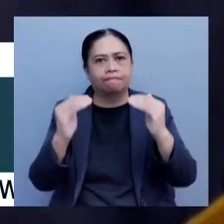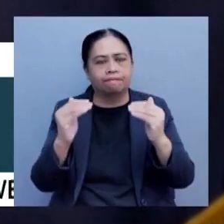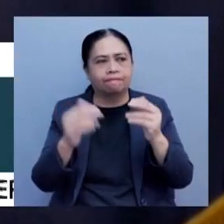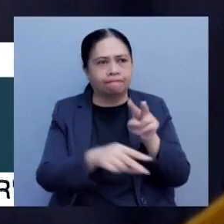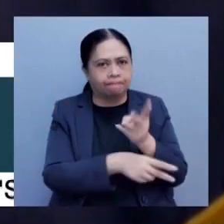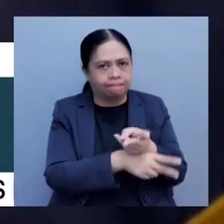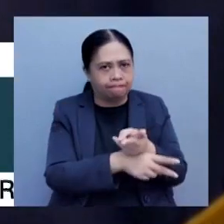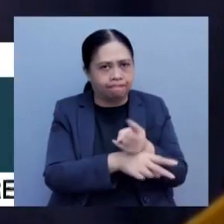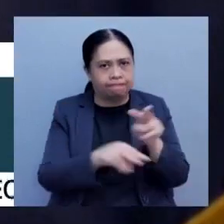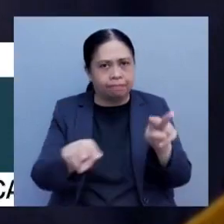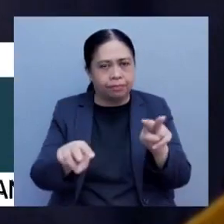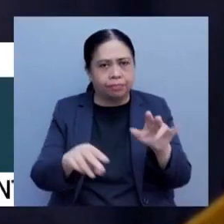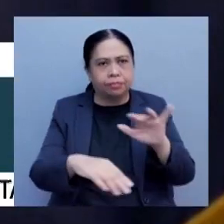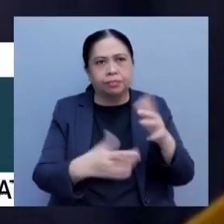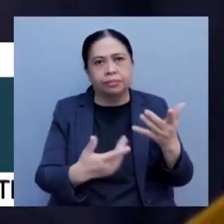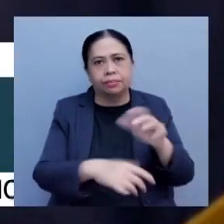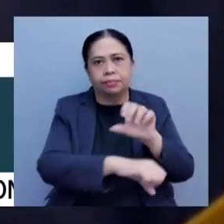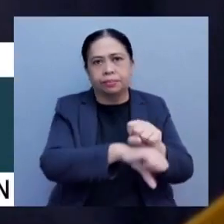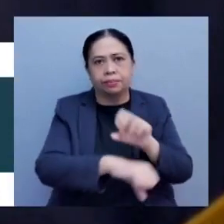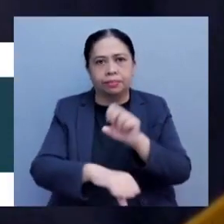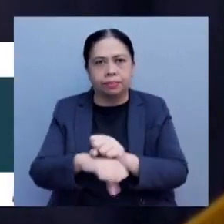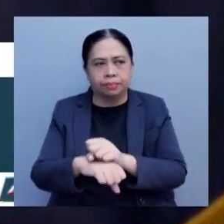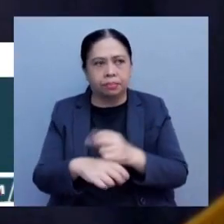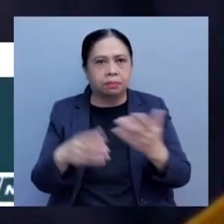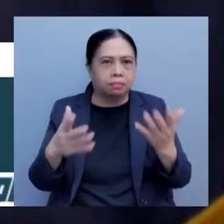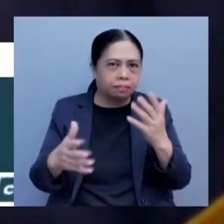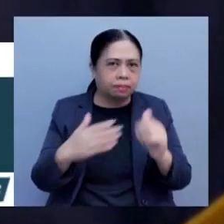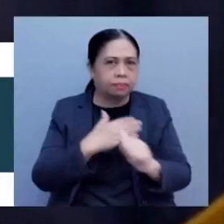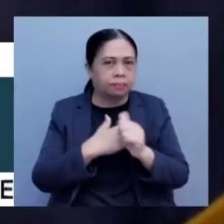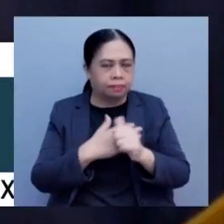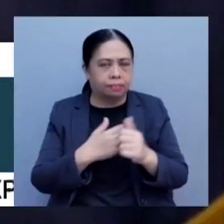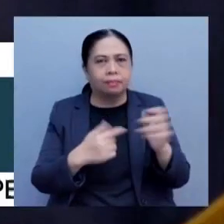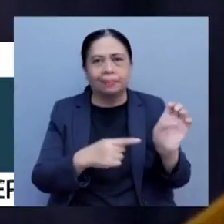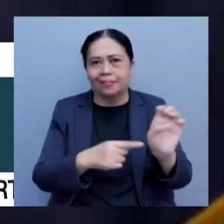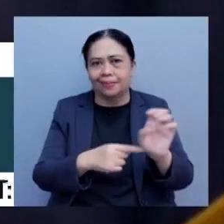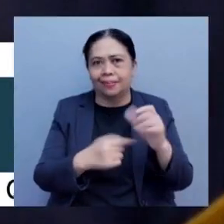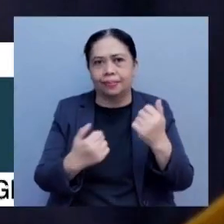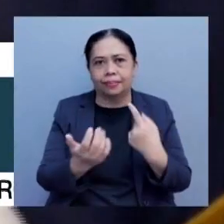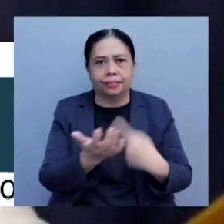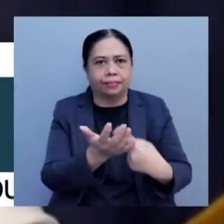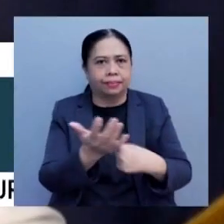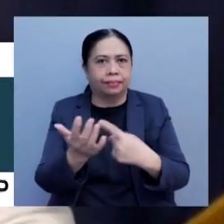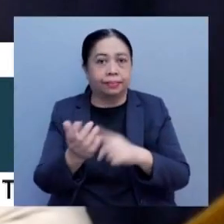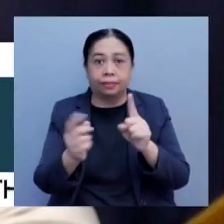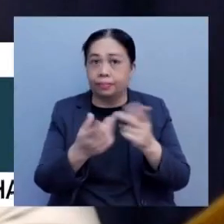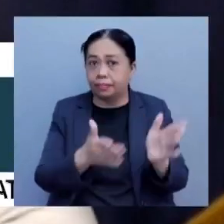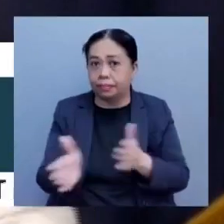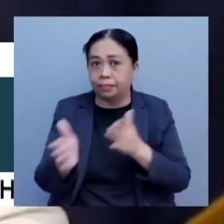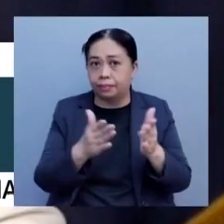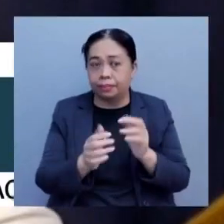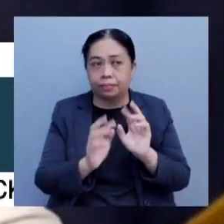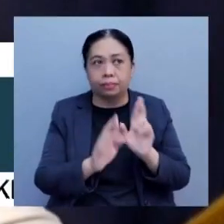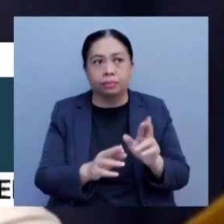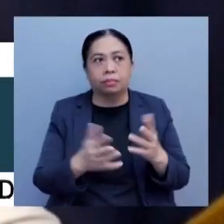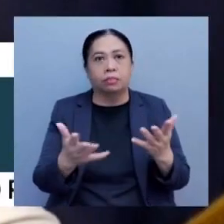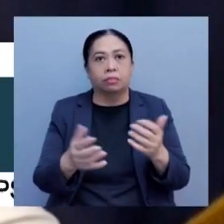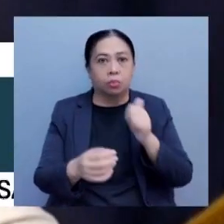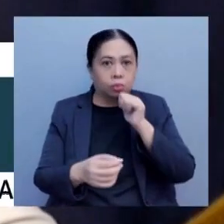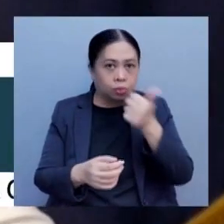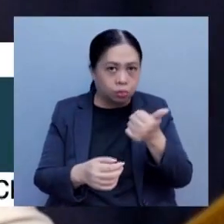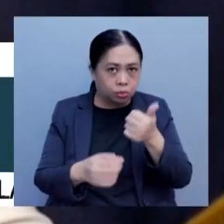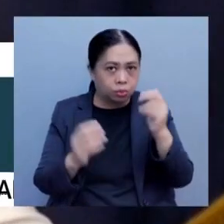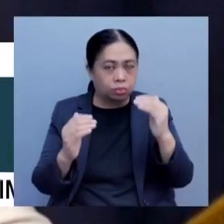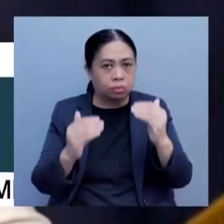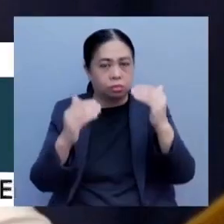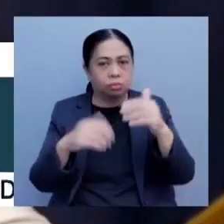and impose measures to deter any potential violence. Let's talk about what we're planning to do in response to tomorrow's elevated